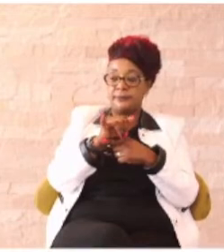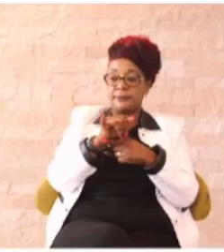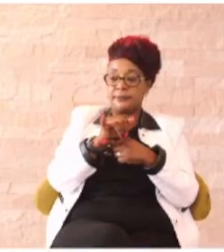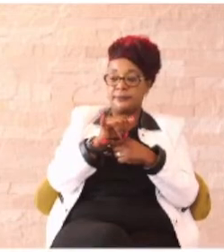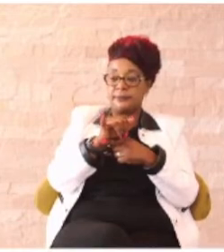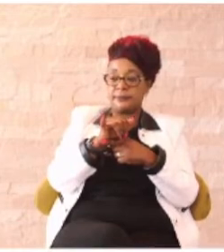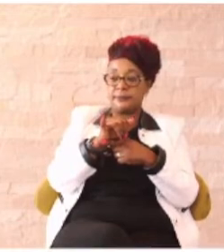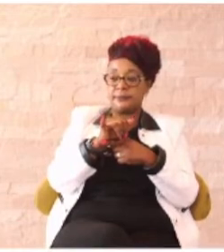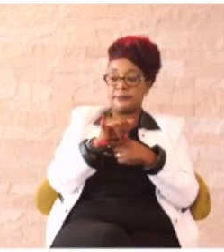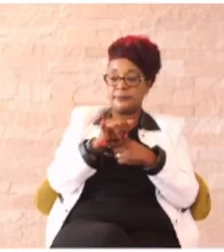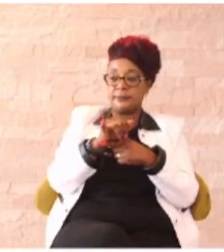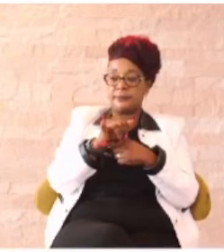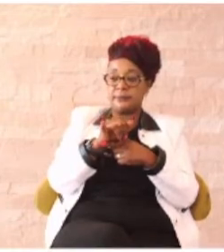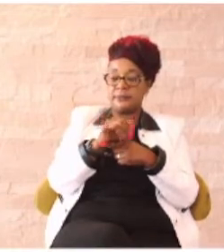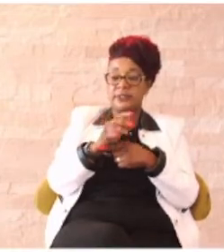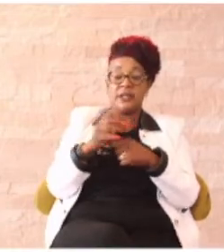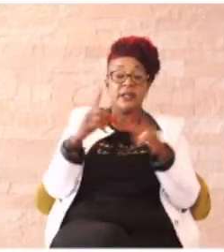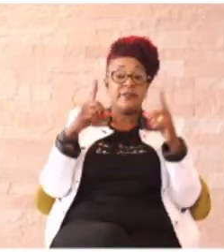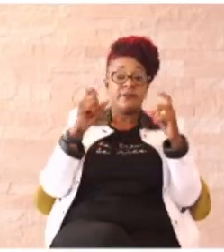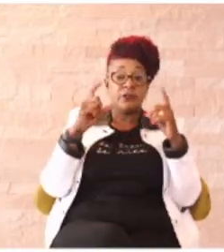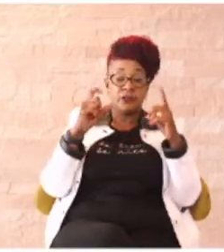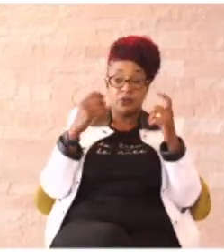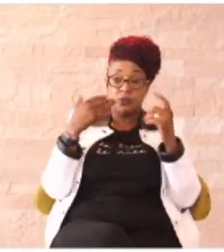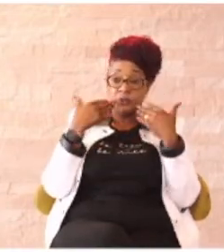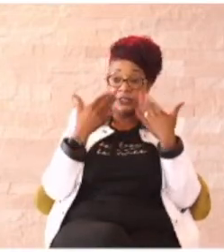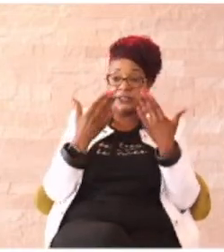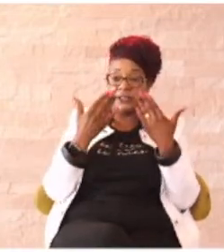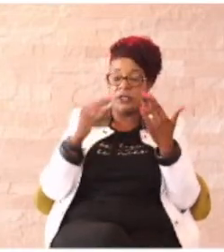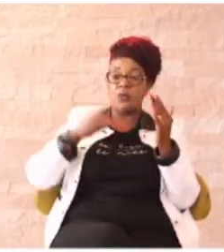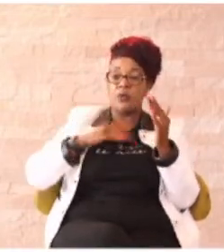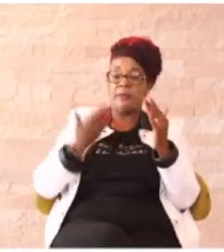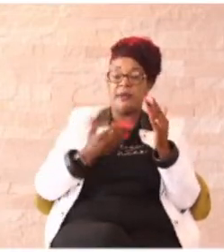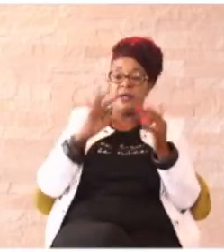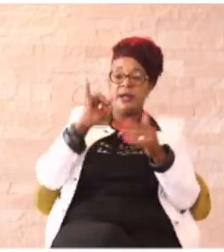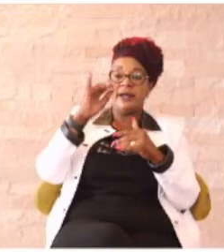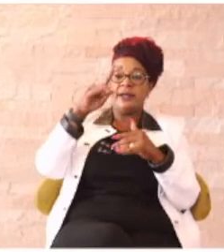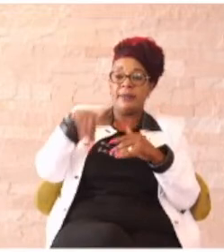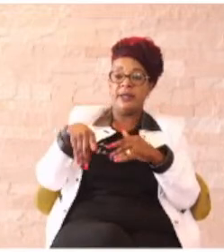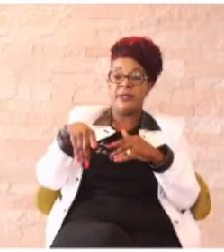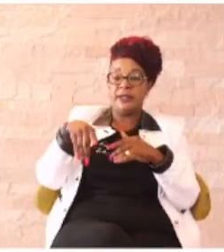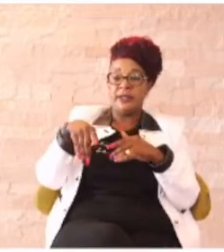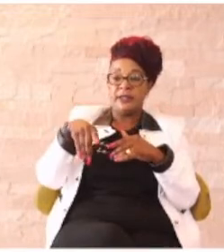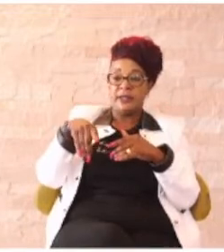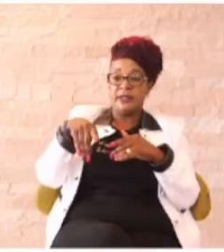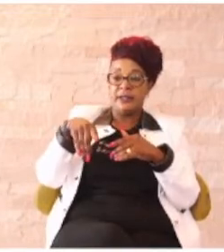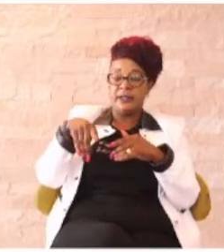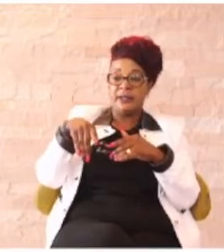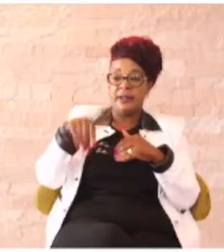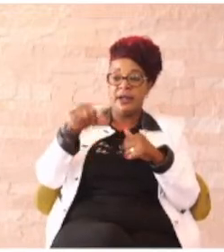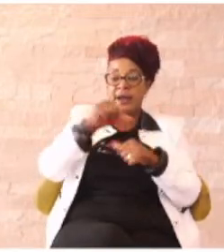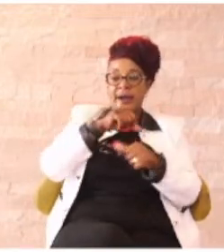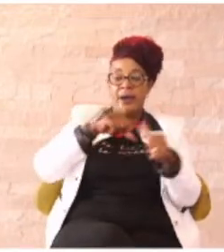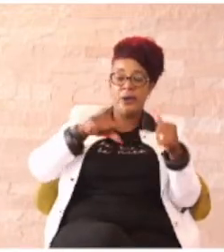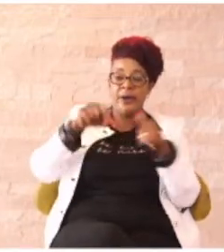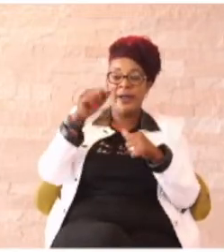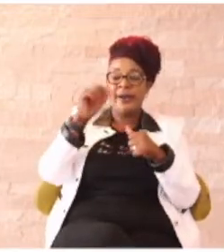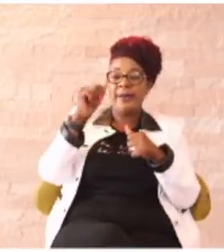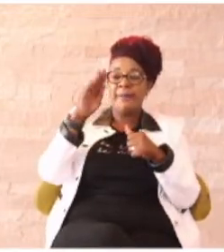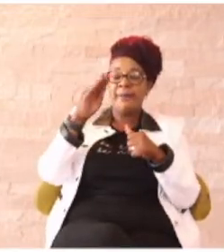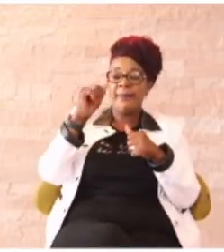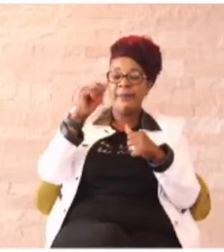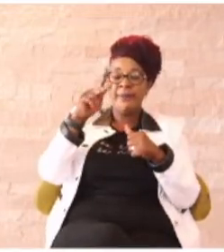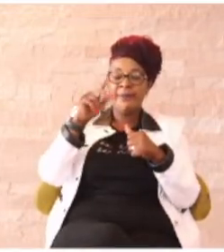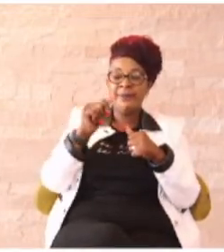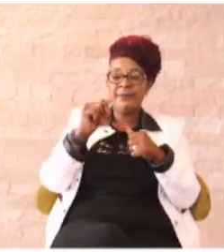This photo you see is the women, the internally displaced women around Sabata. We